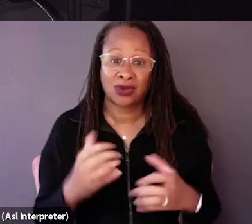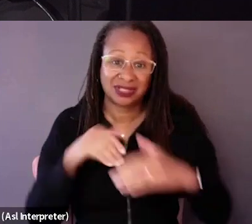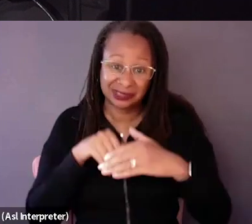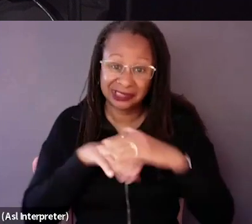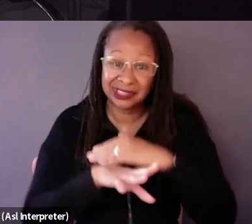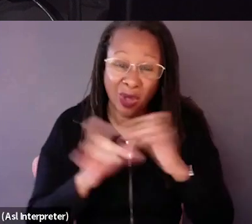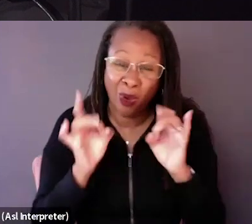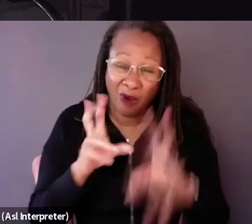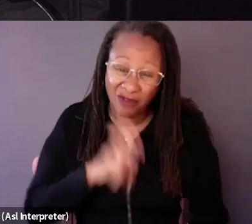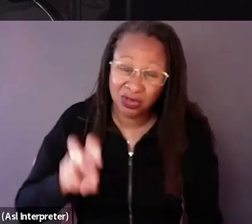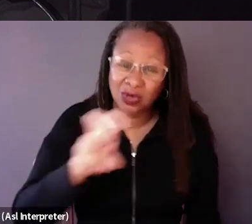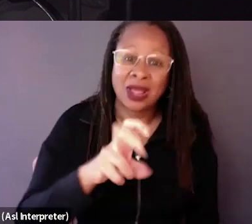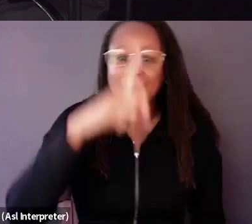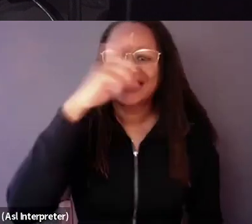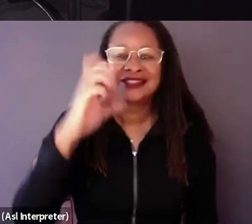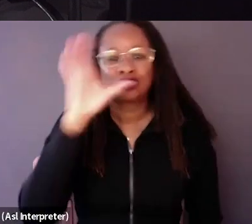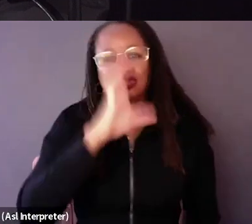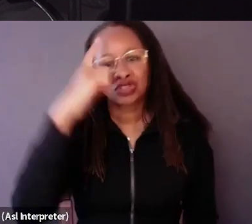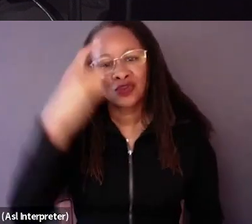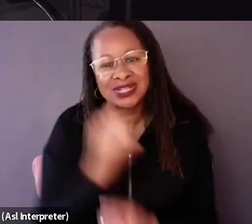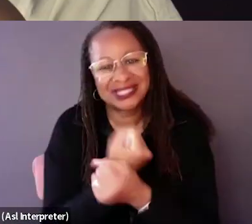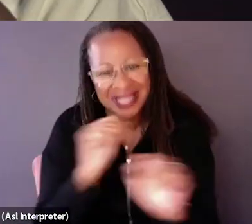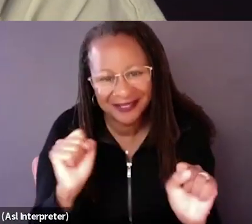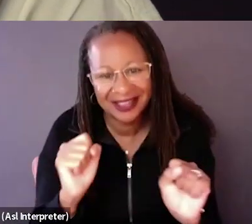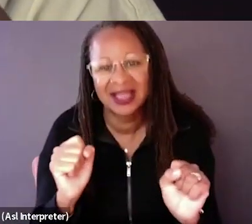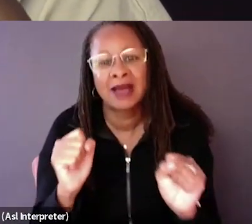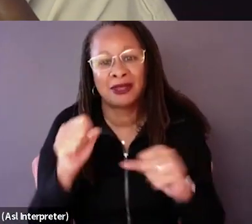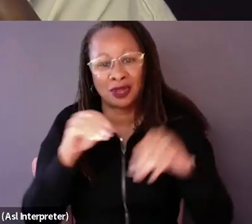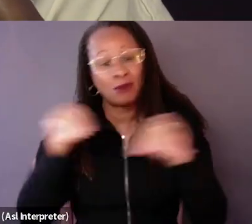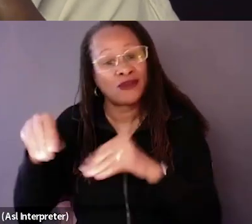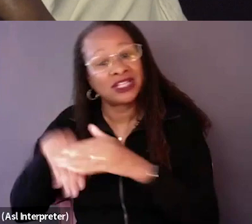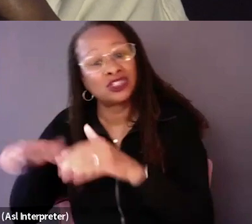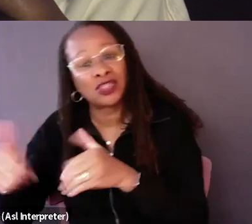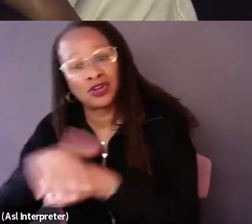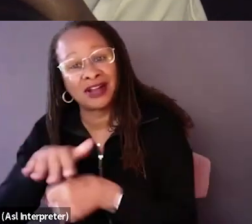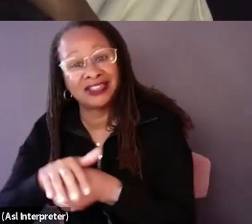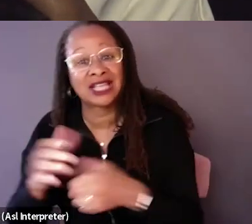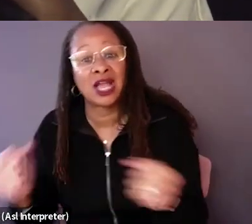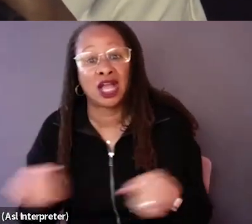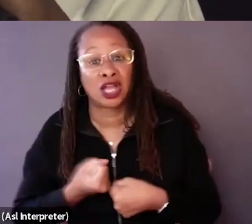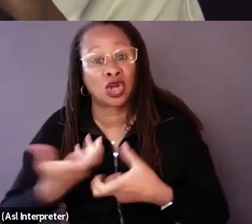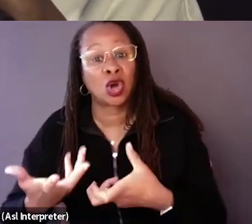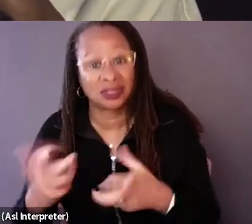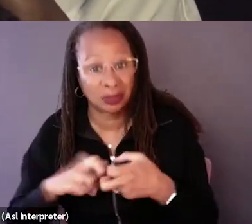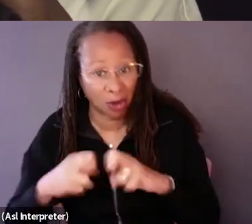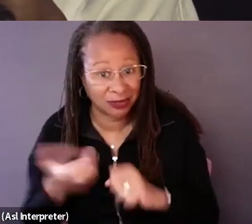you know. It's becoming a very ethnic war now. And then, you